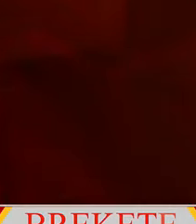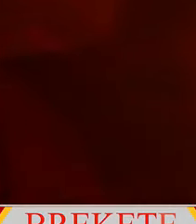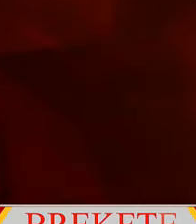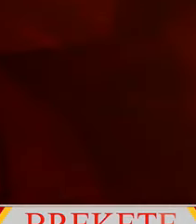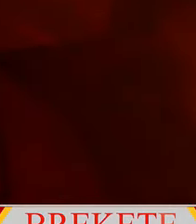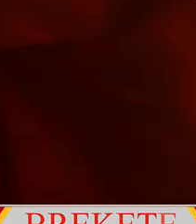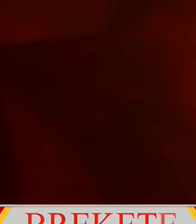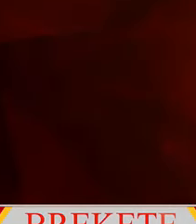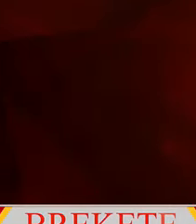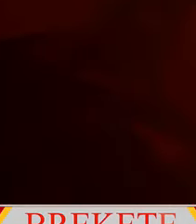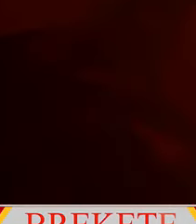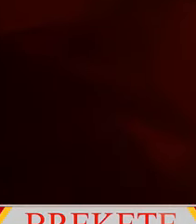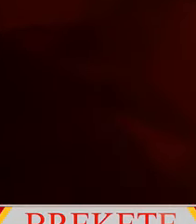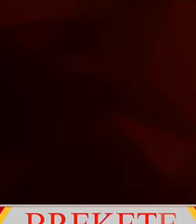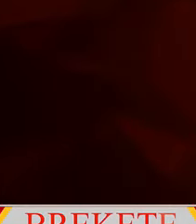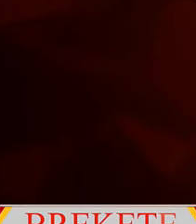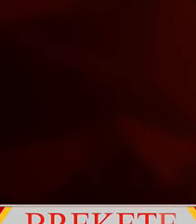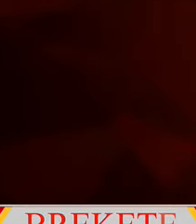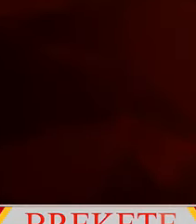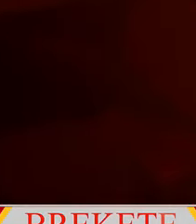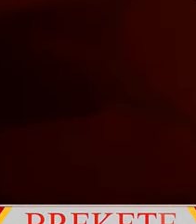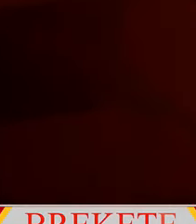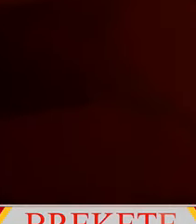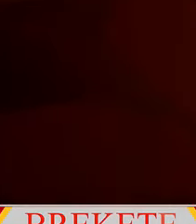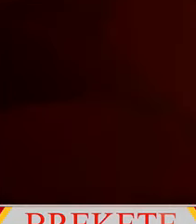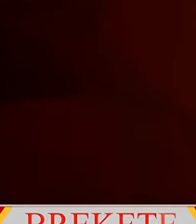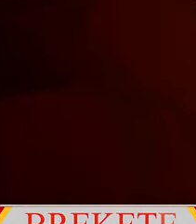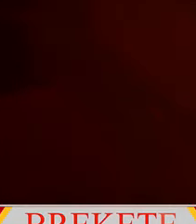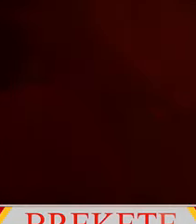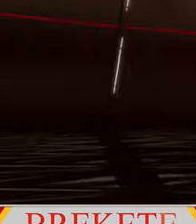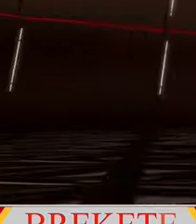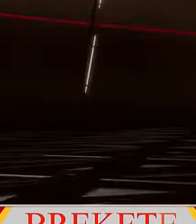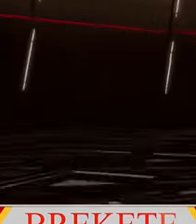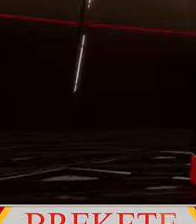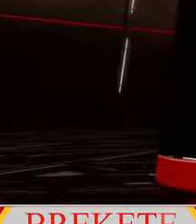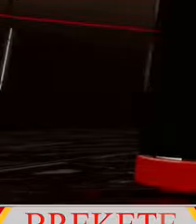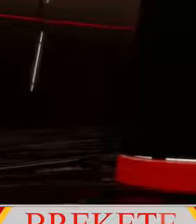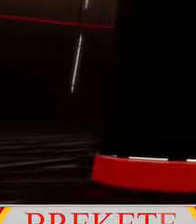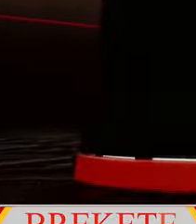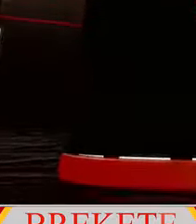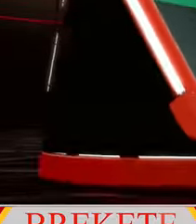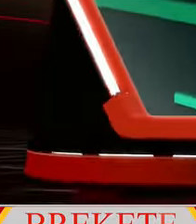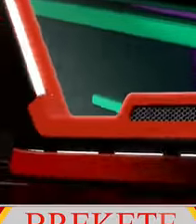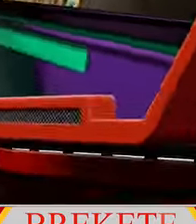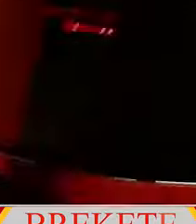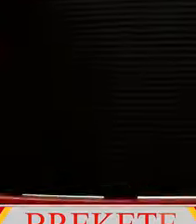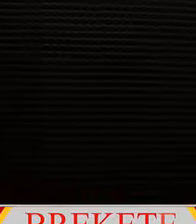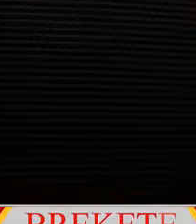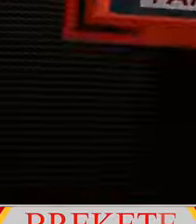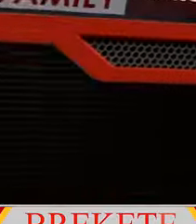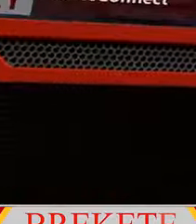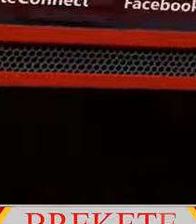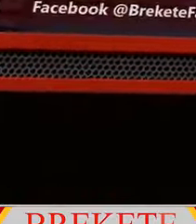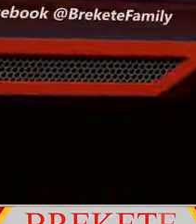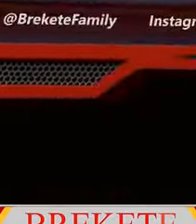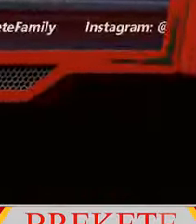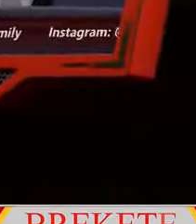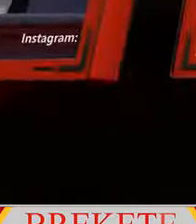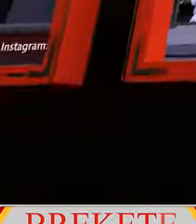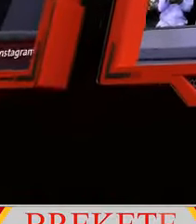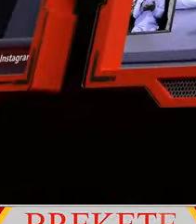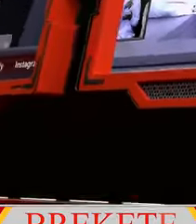0912-222-3978. Next Hub, now the surest way to international trade. After we, now we.